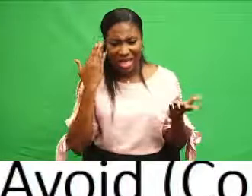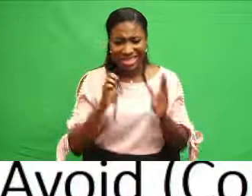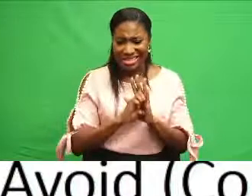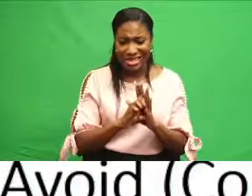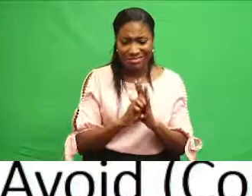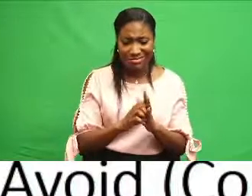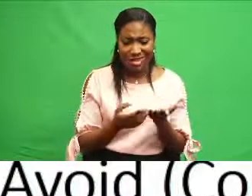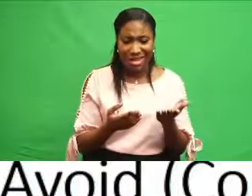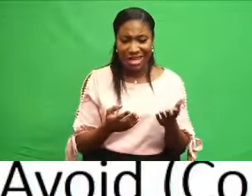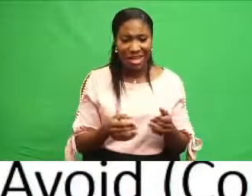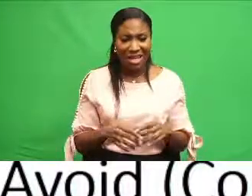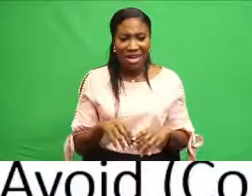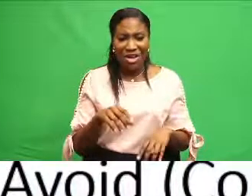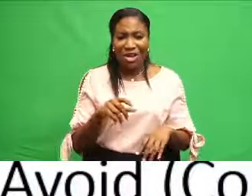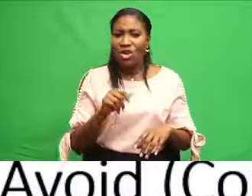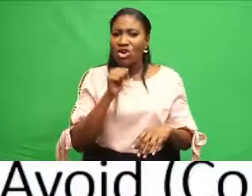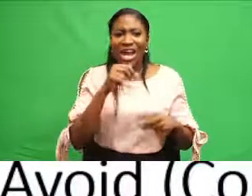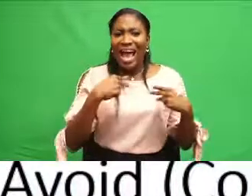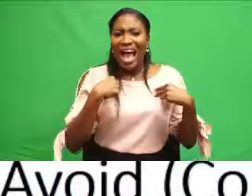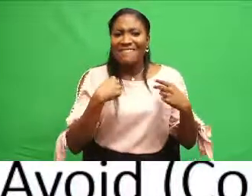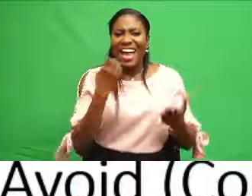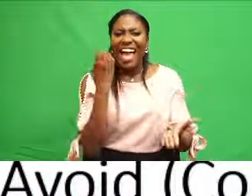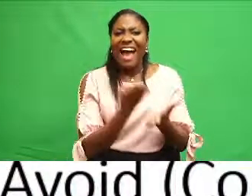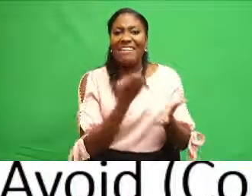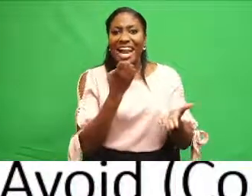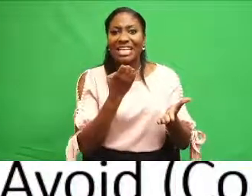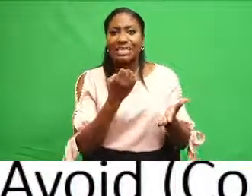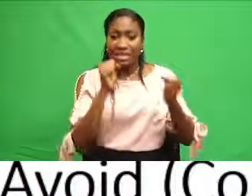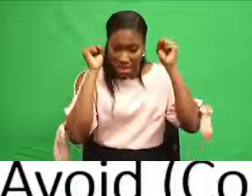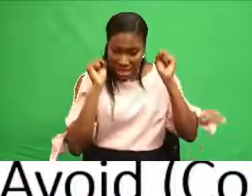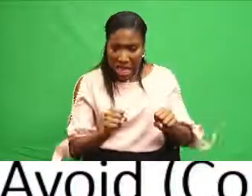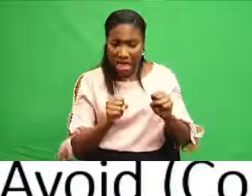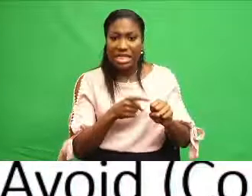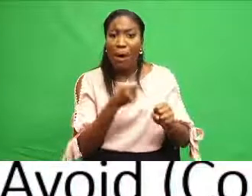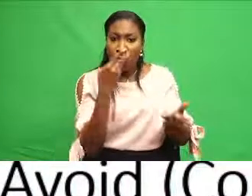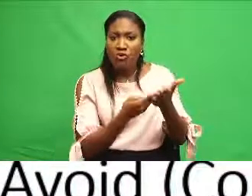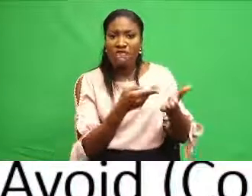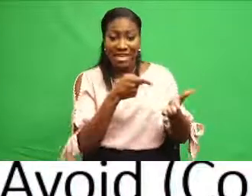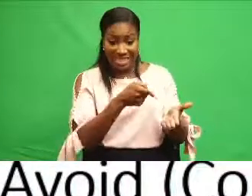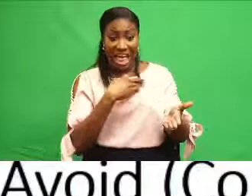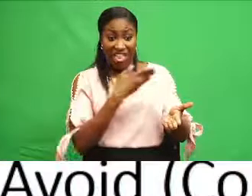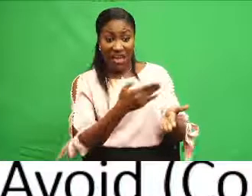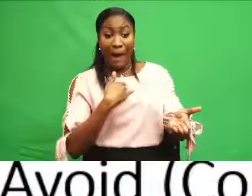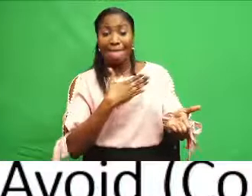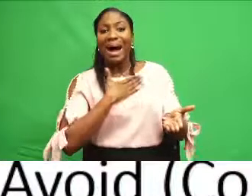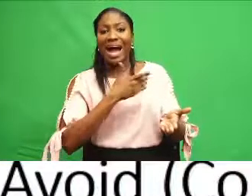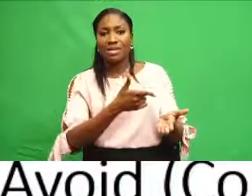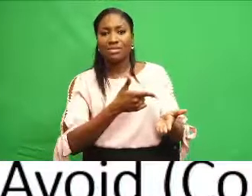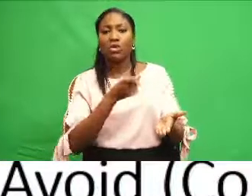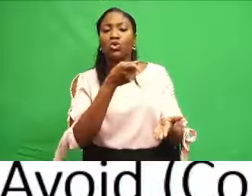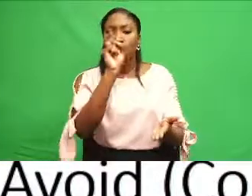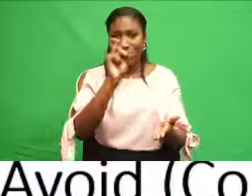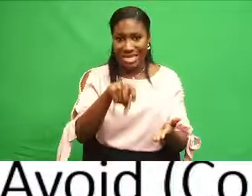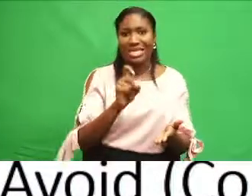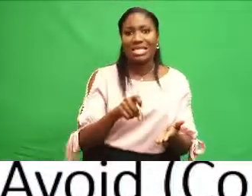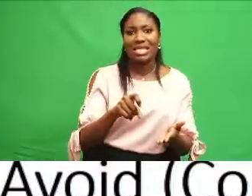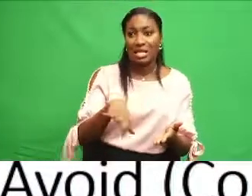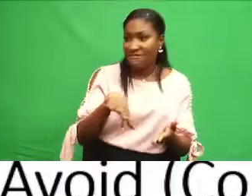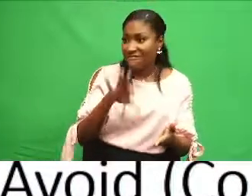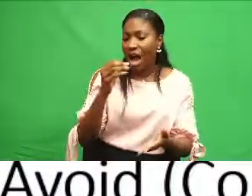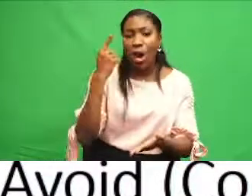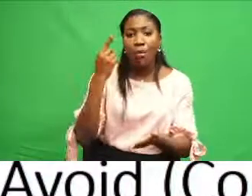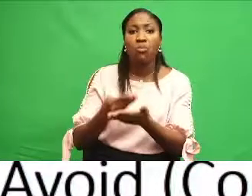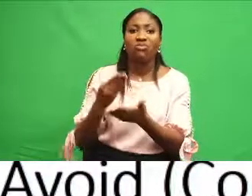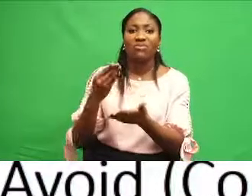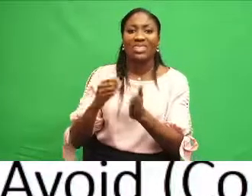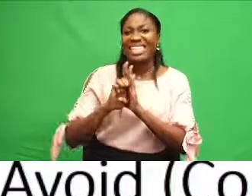legal evidence that you own it, you need to put that in place. You need to get that organized, because